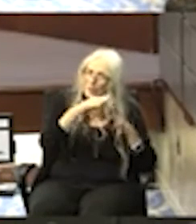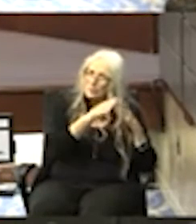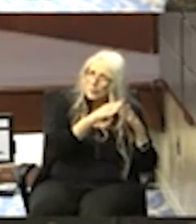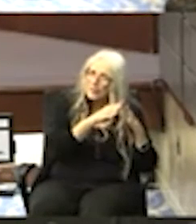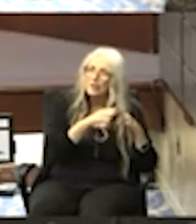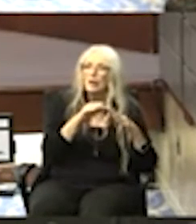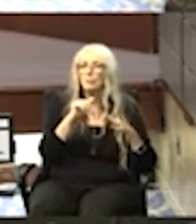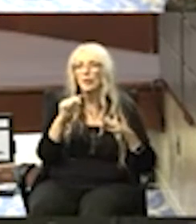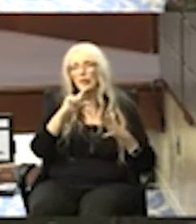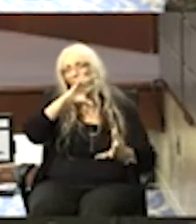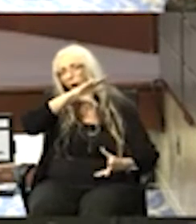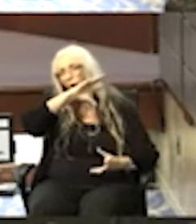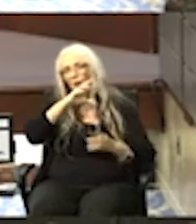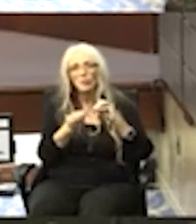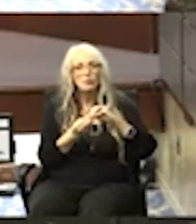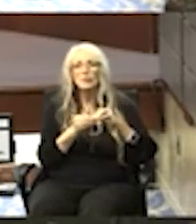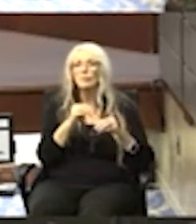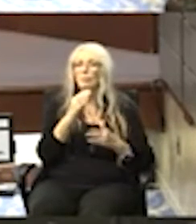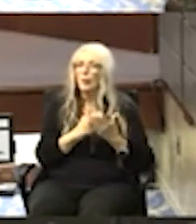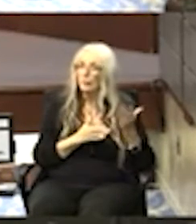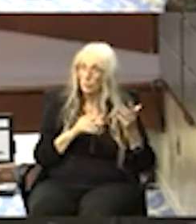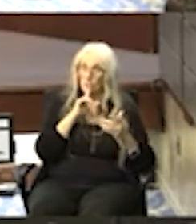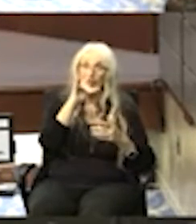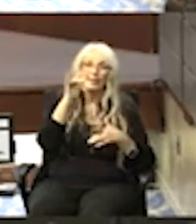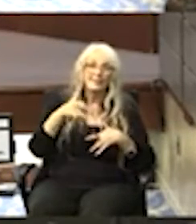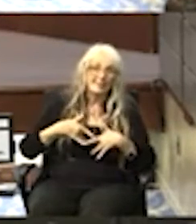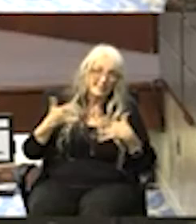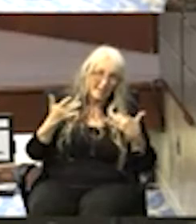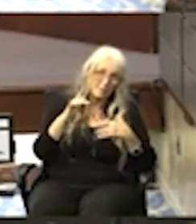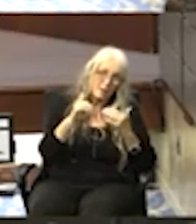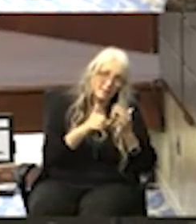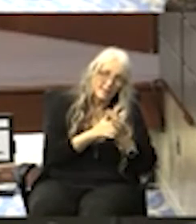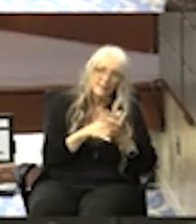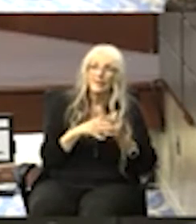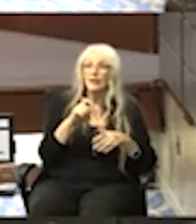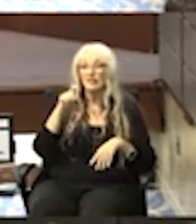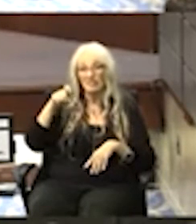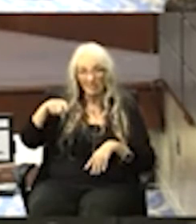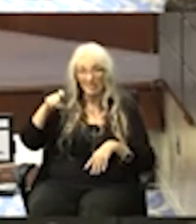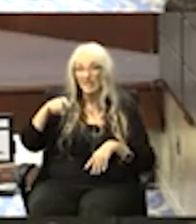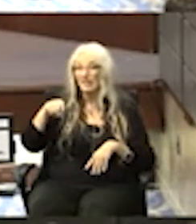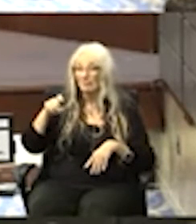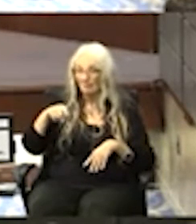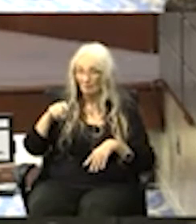but the all-inclusive park we're real excited about. This is a need that is